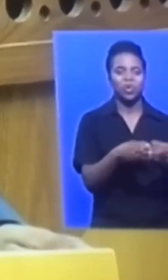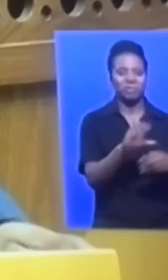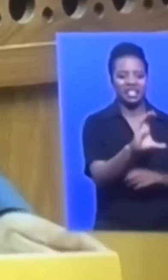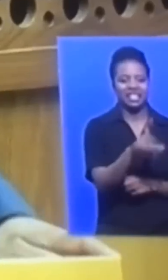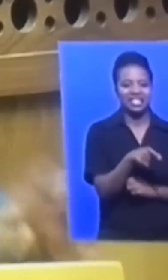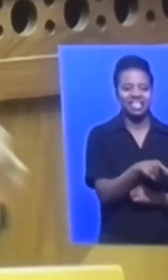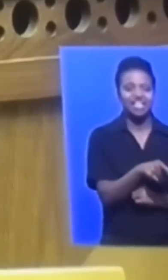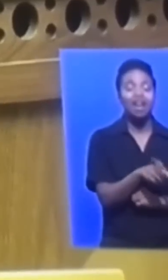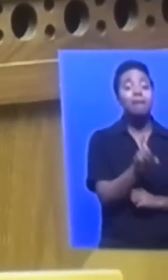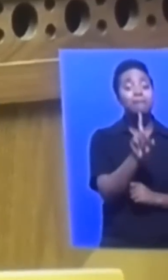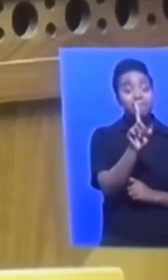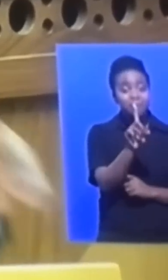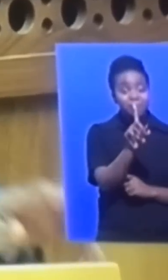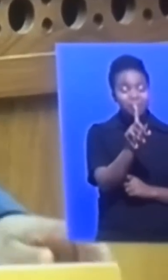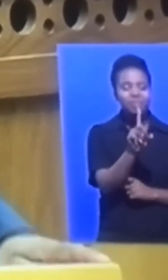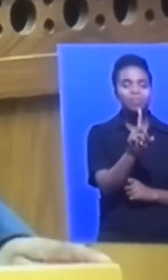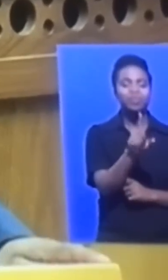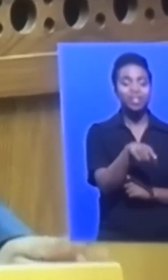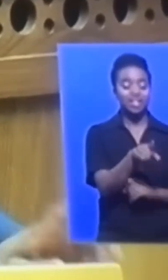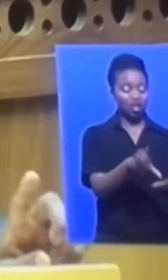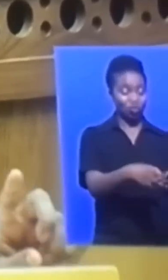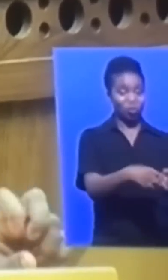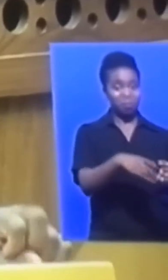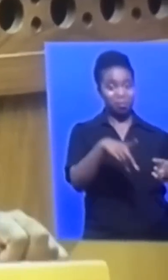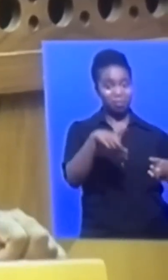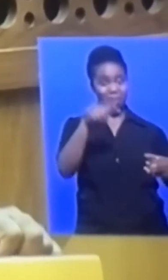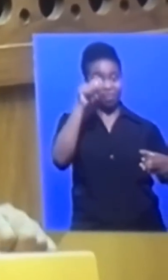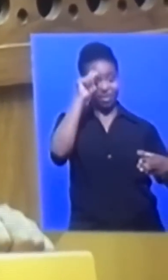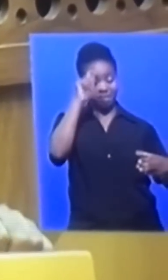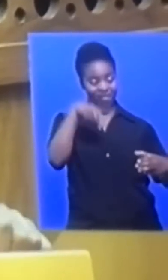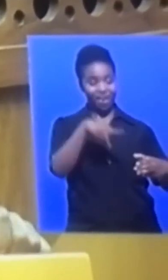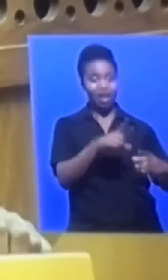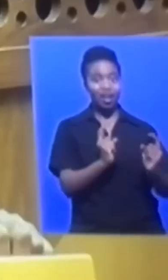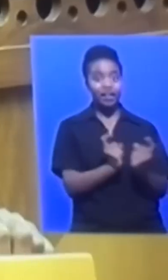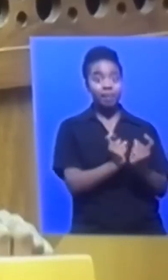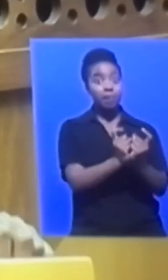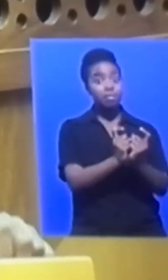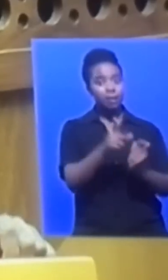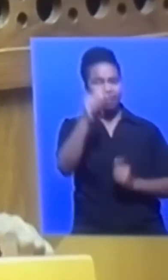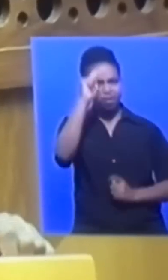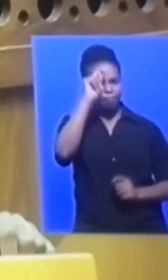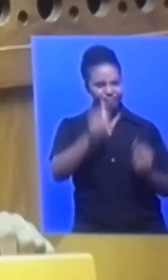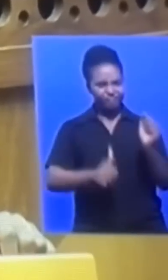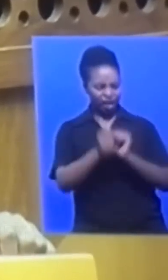But, even there, most of the games they scored first.